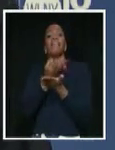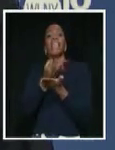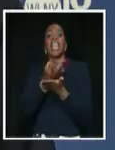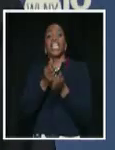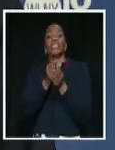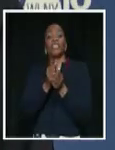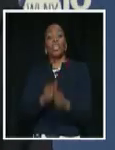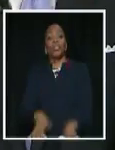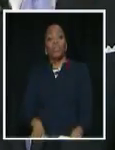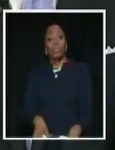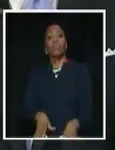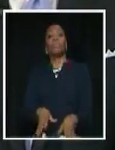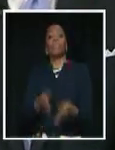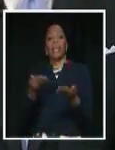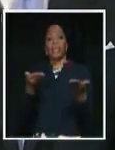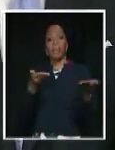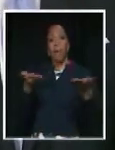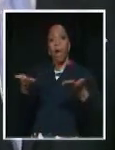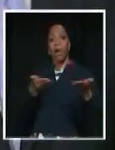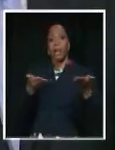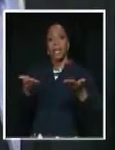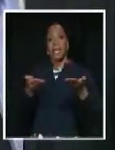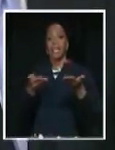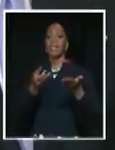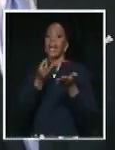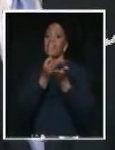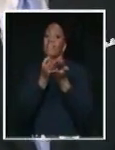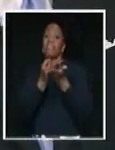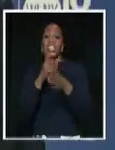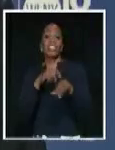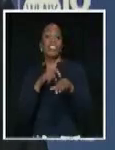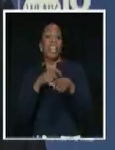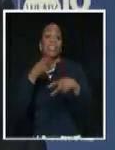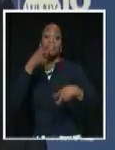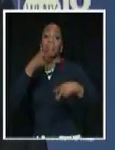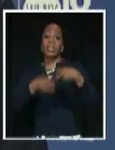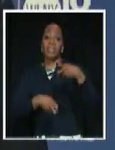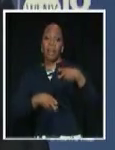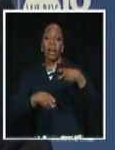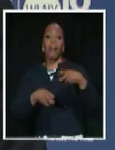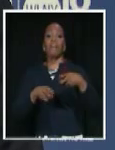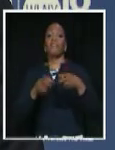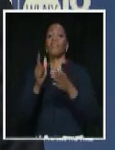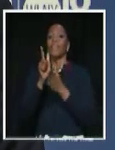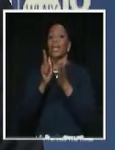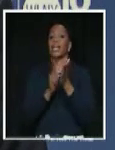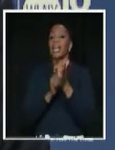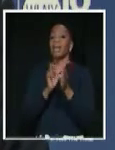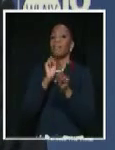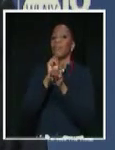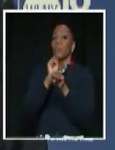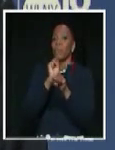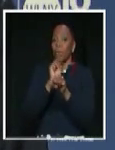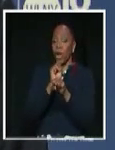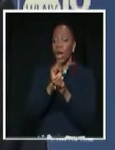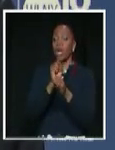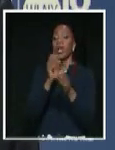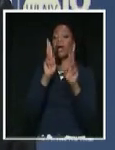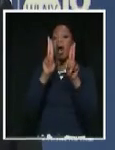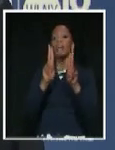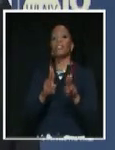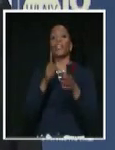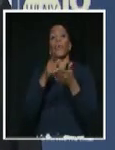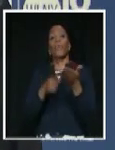through some tough fiscal times in the next few years, in particular because of the open labor contract. So whatever transaction might occur,